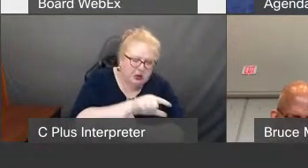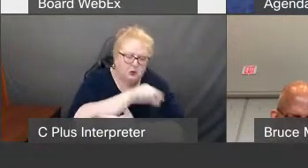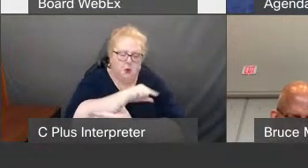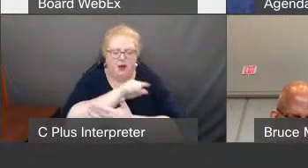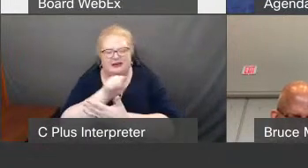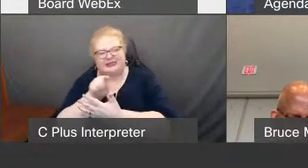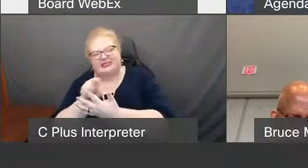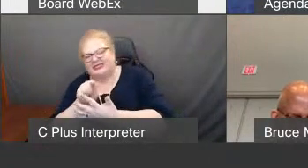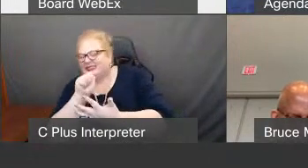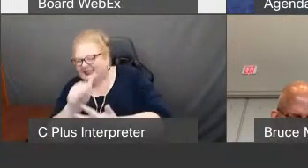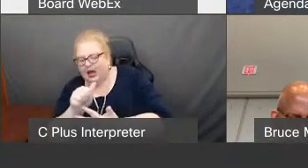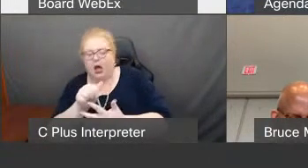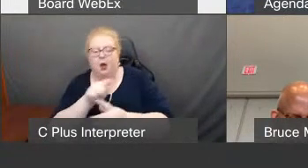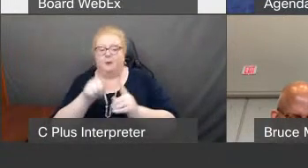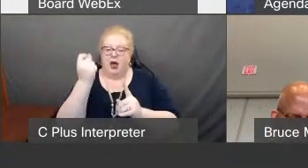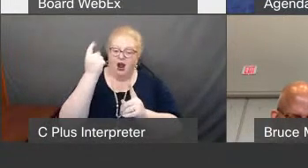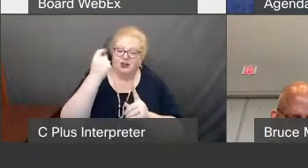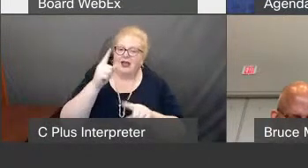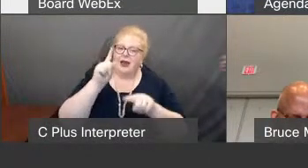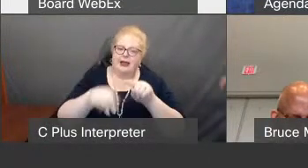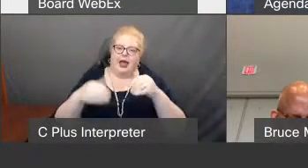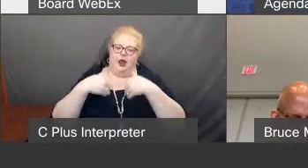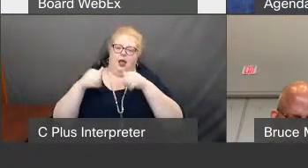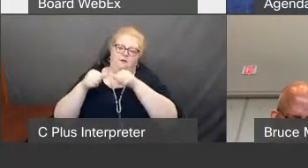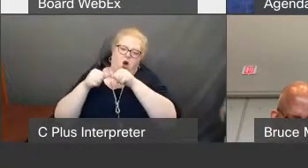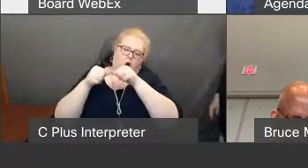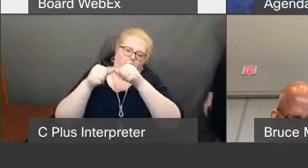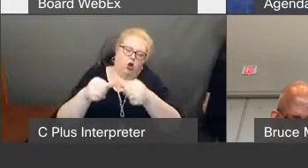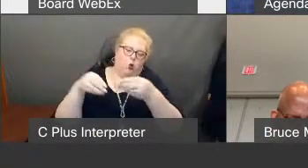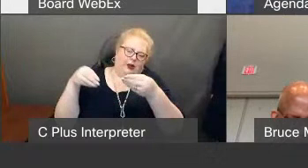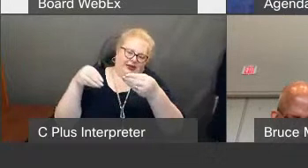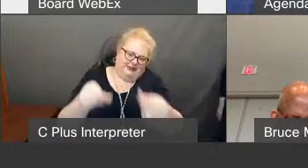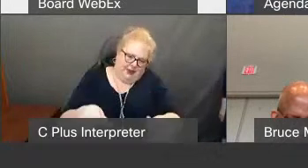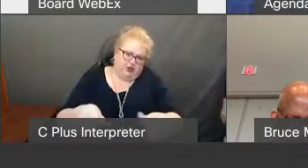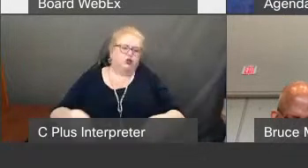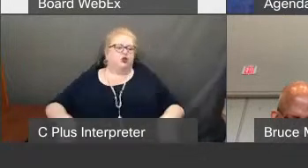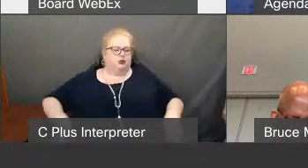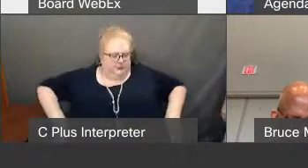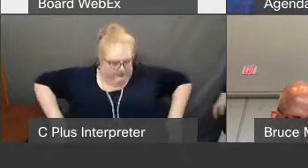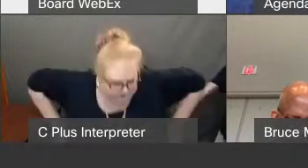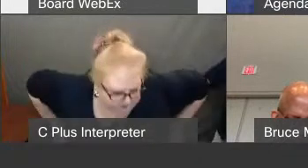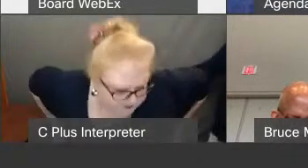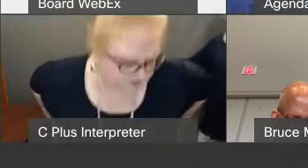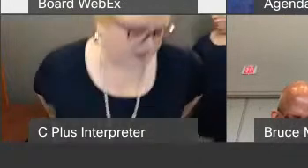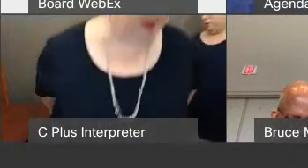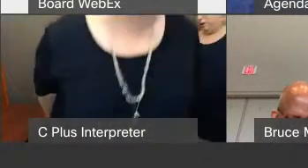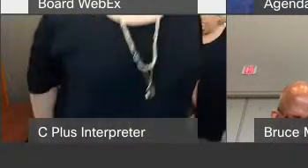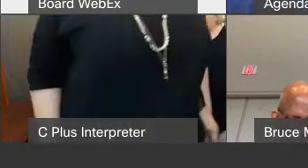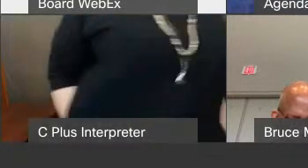create ongoing expenditures. Also, our department directors have already sent